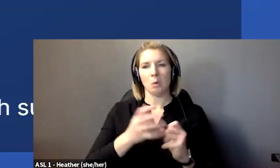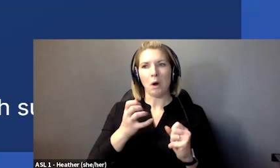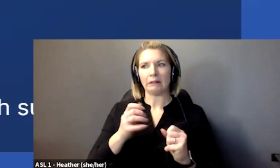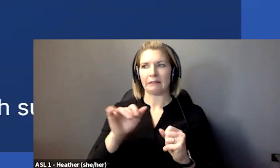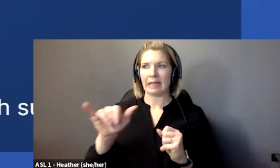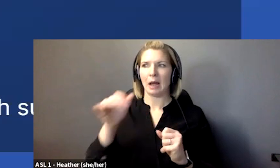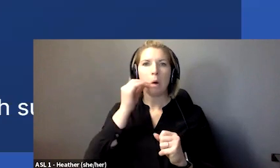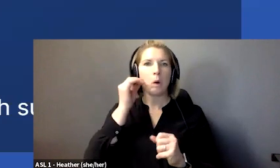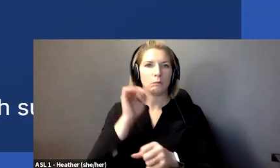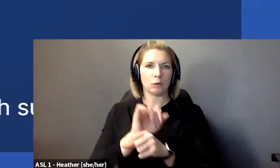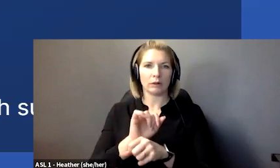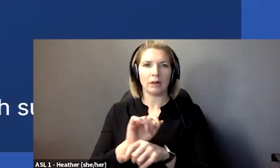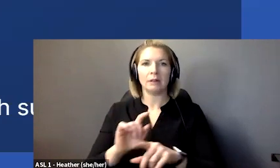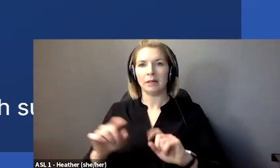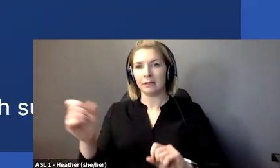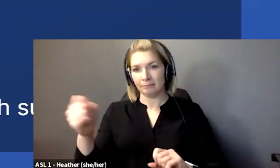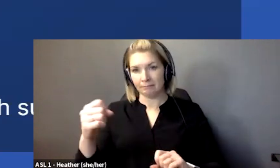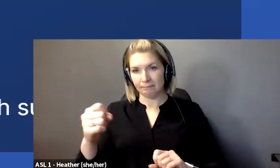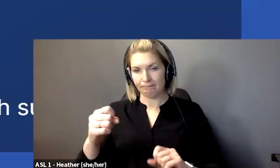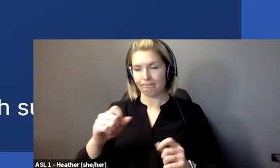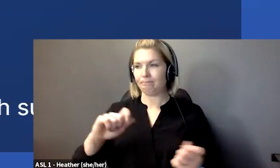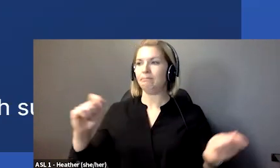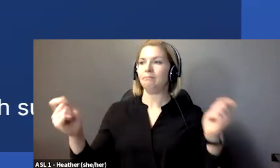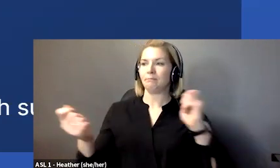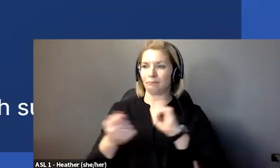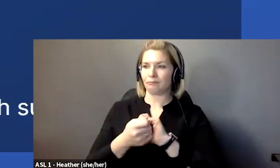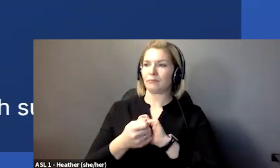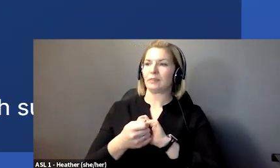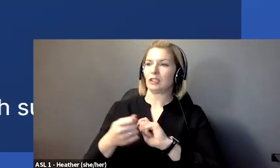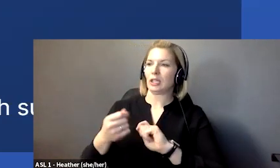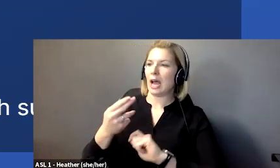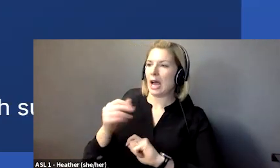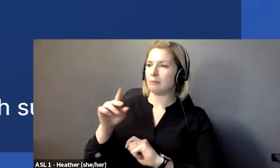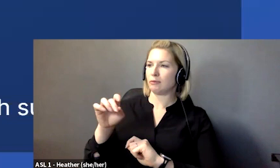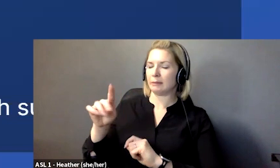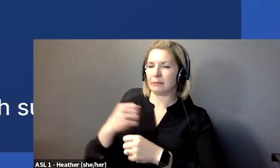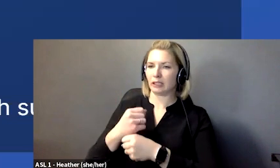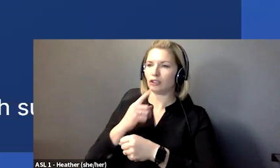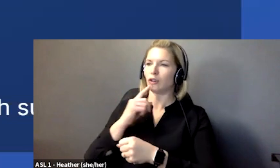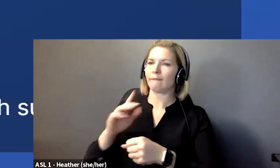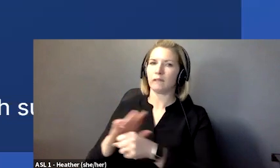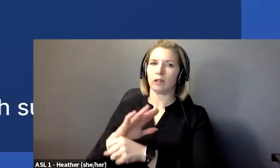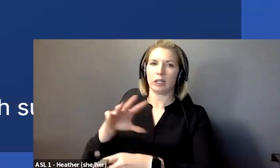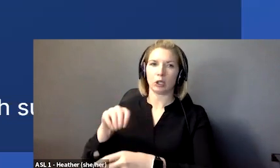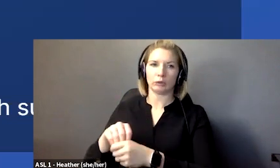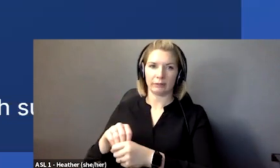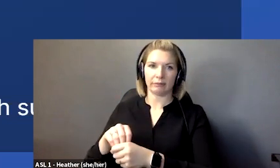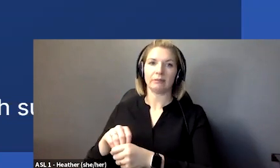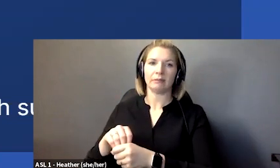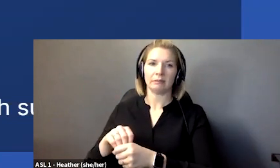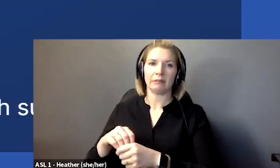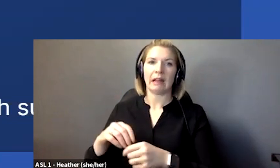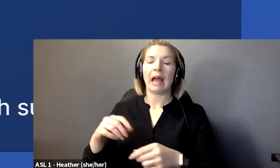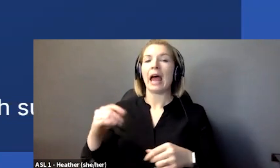that when we do kind of devote time into this hybrid work environment, it's done in an inclusive manner. And ways to distinguish or